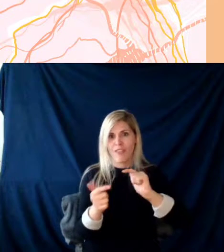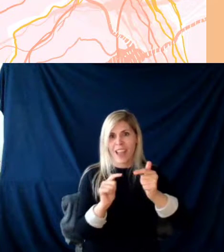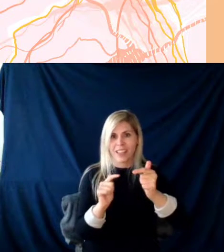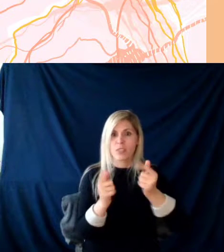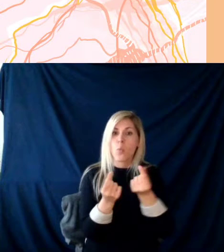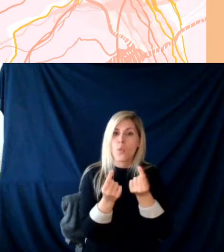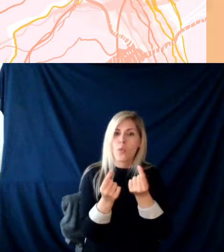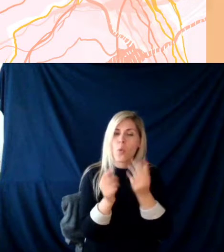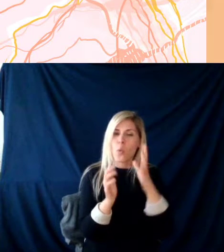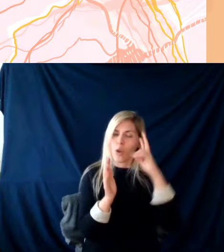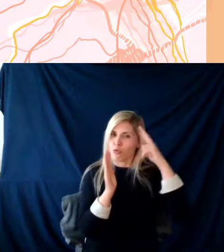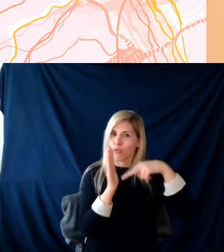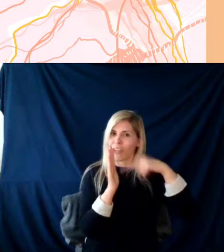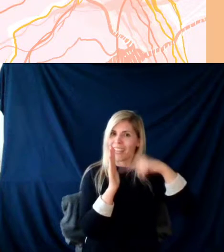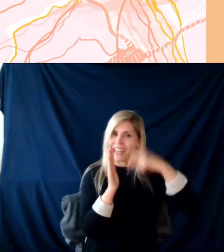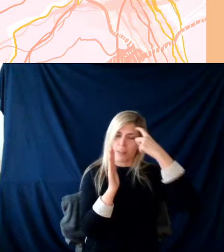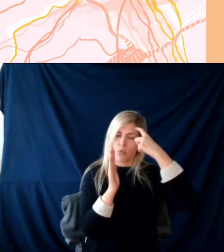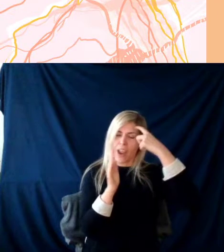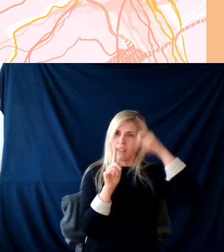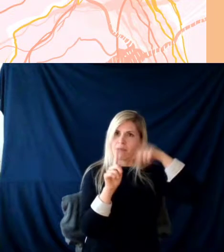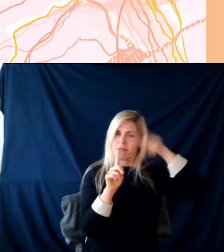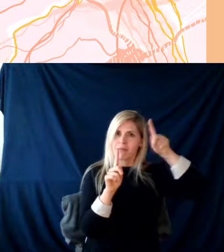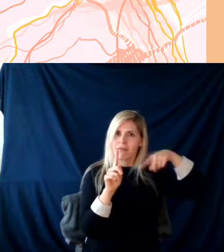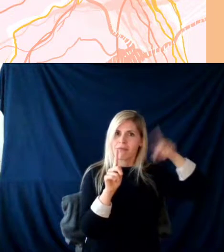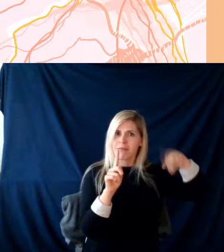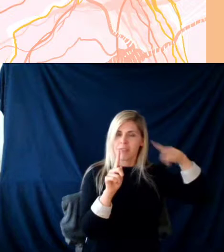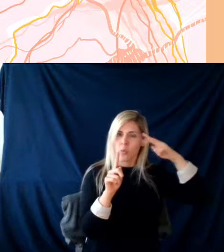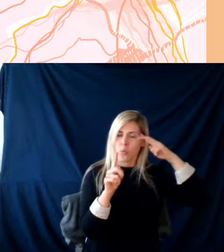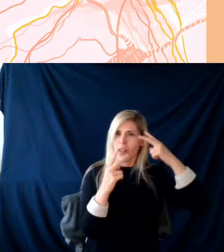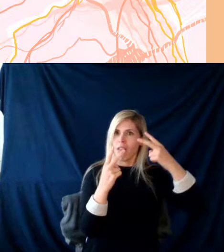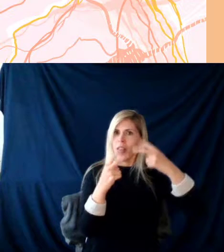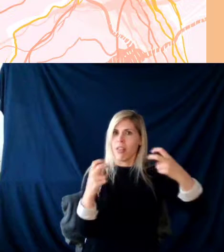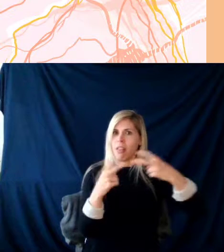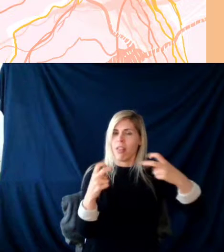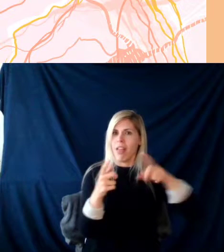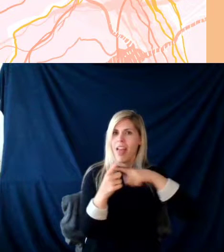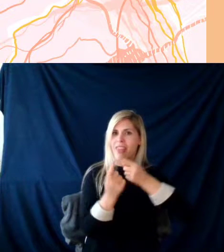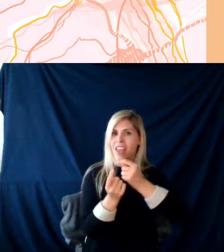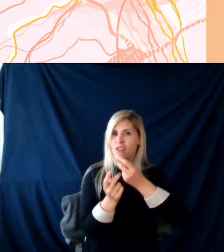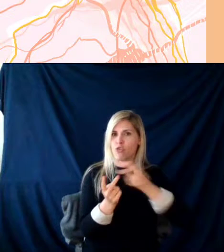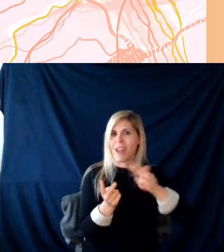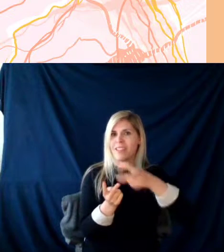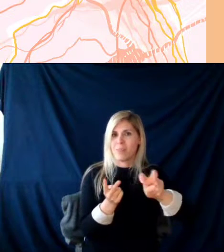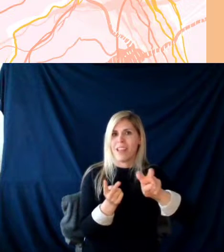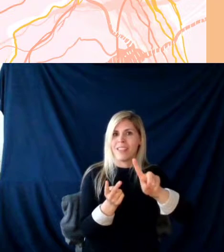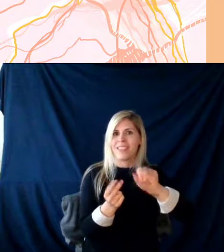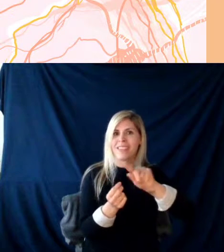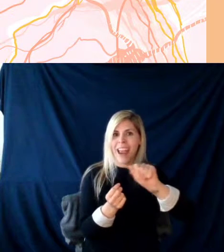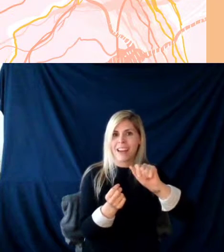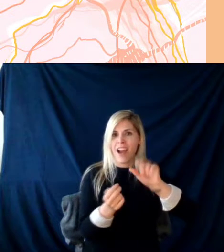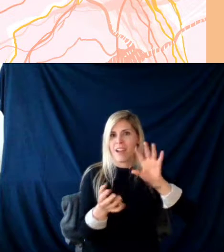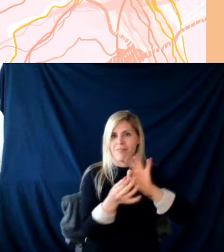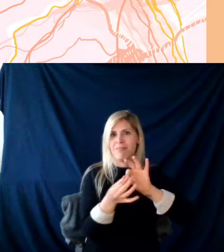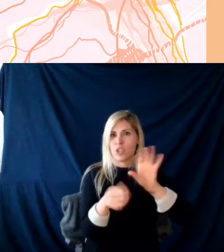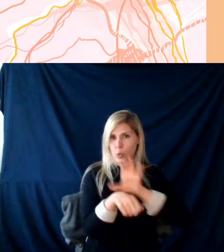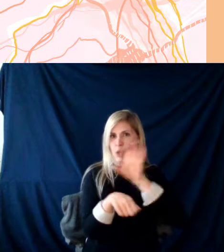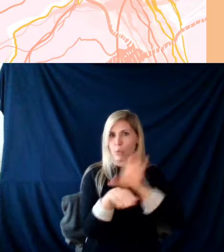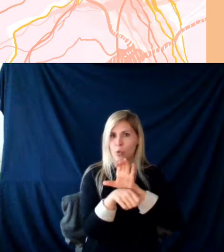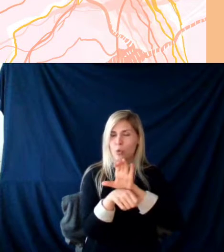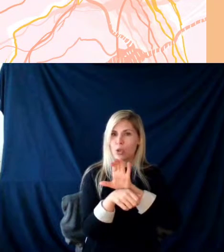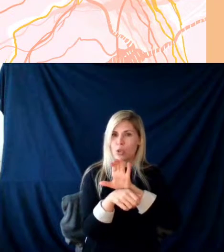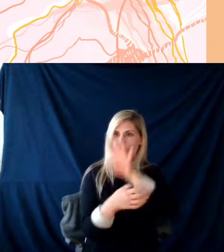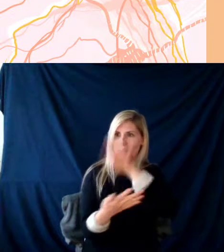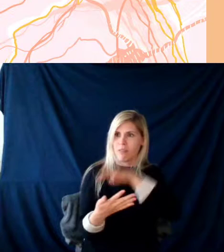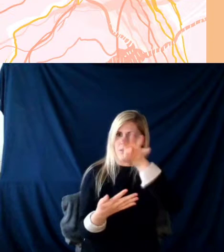read some of the electrical signal that's going on in your brain and transmit that data to your computer so you can actually